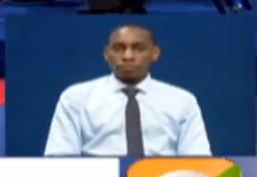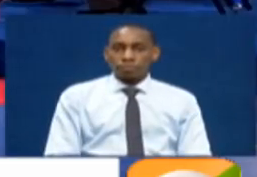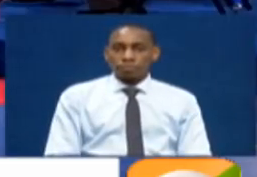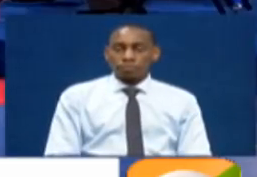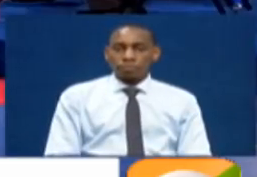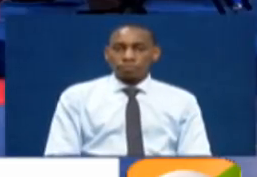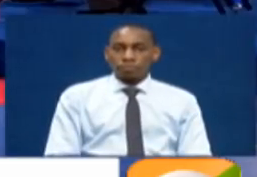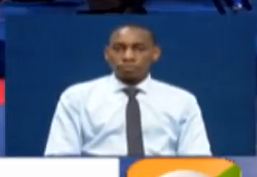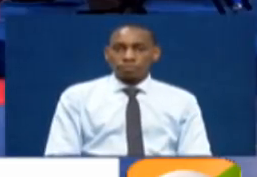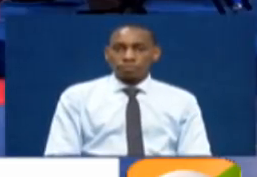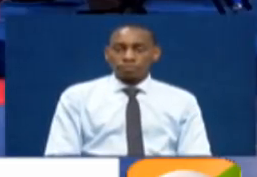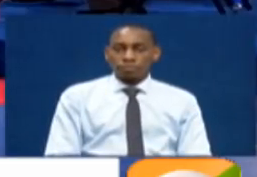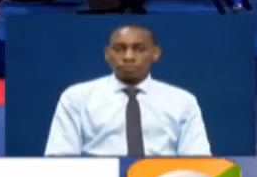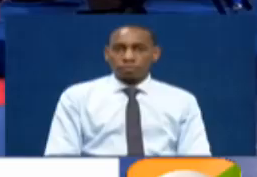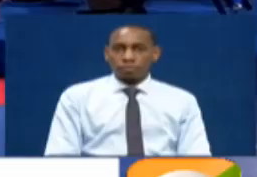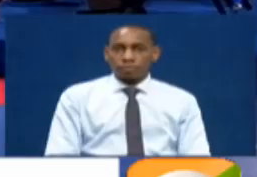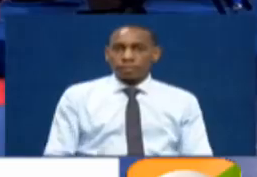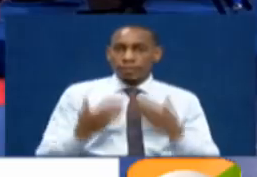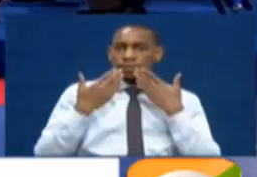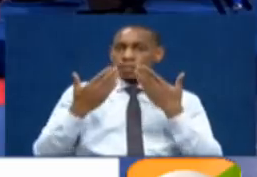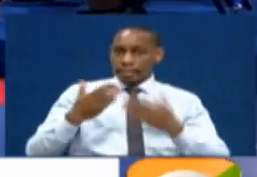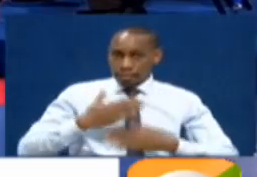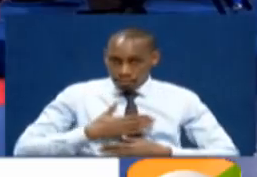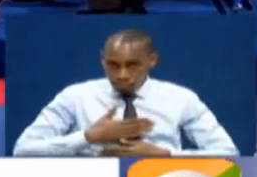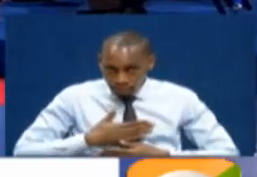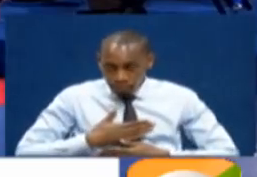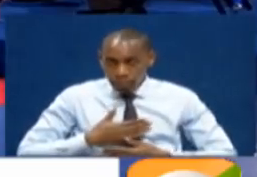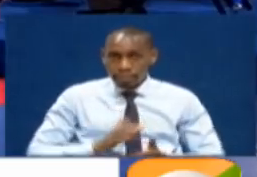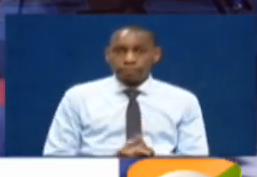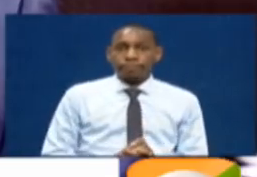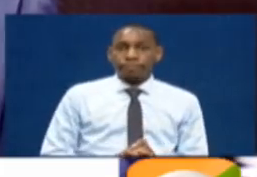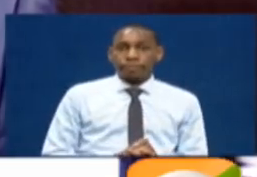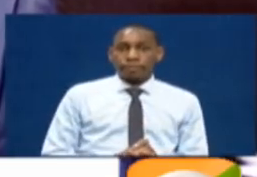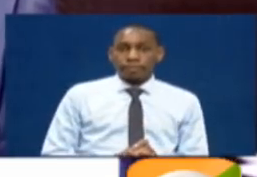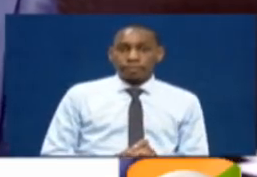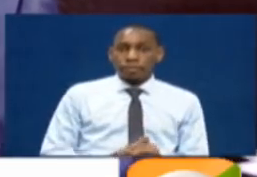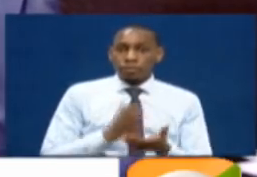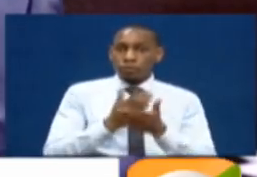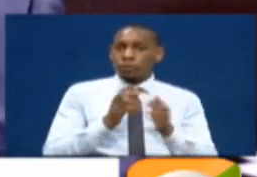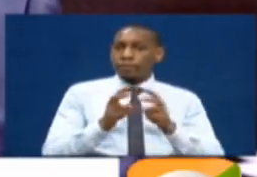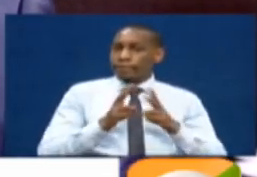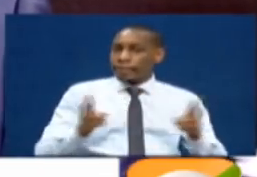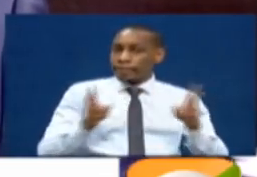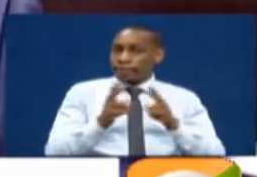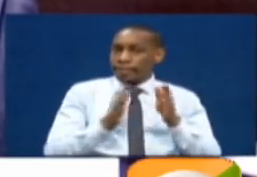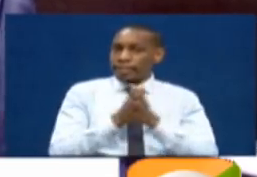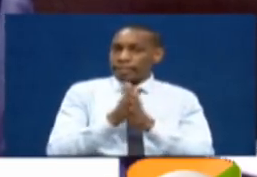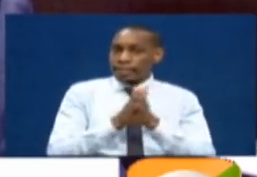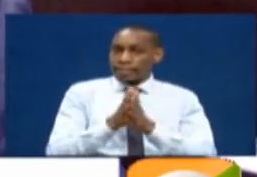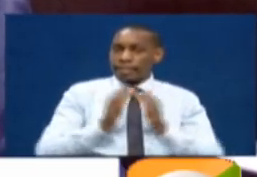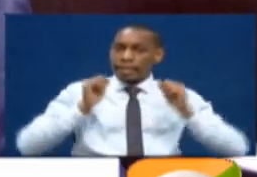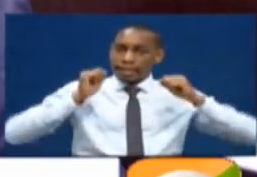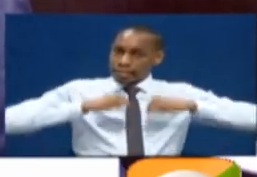Thanks, Mheshimiwa. I think this is very interesting, and I fully agree